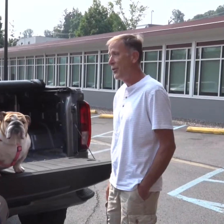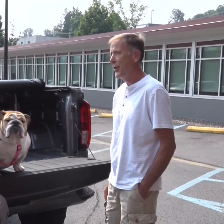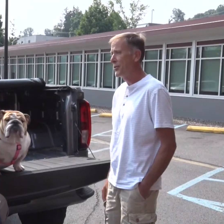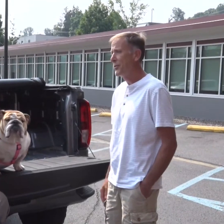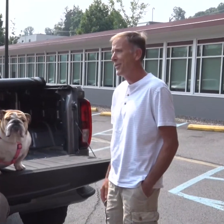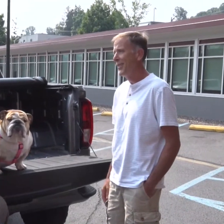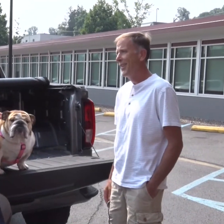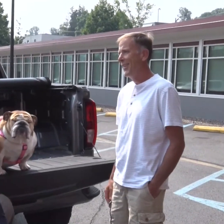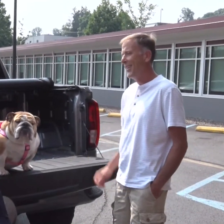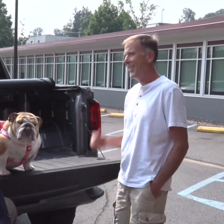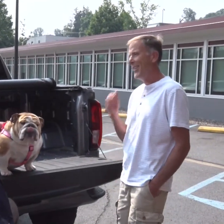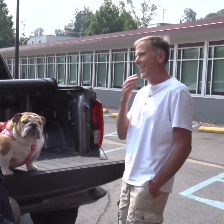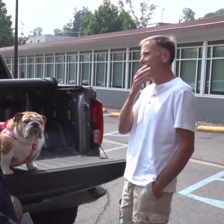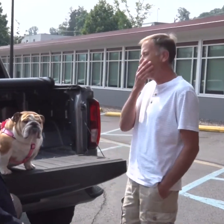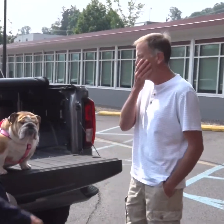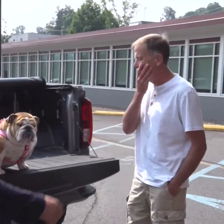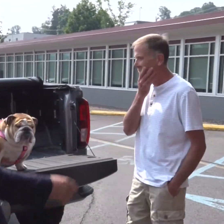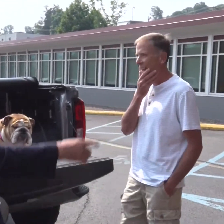you serious?